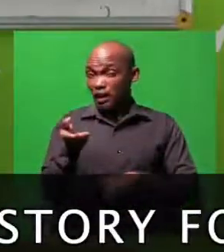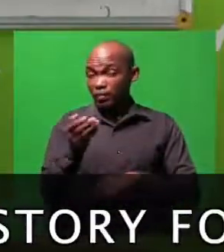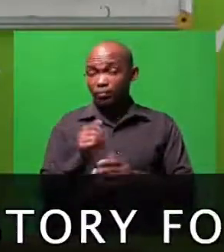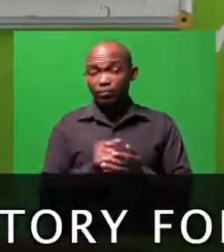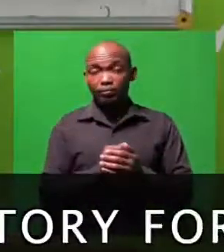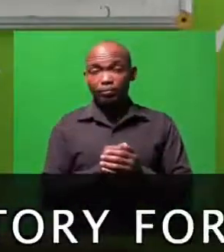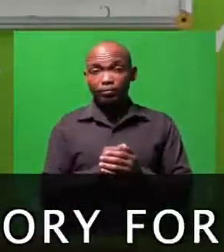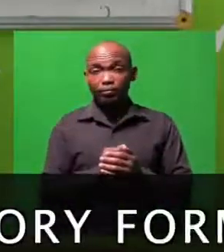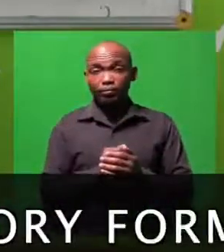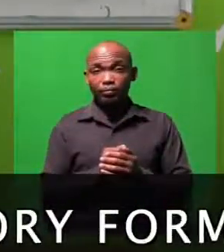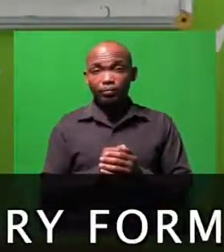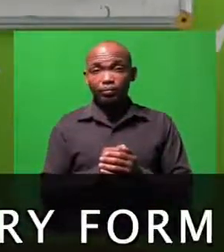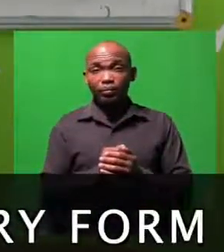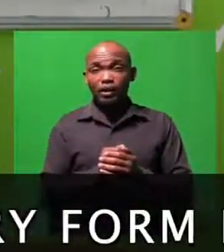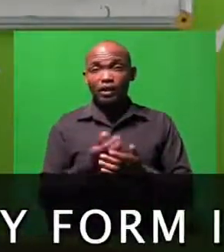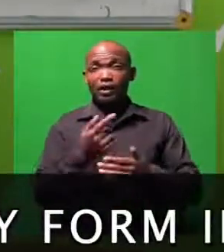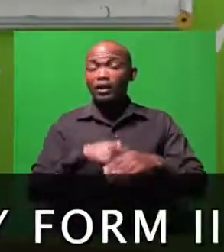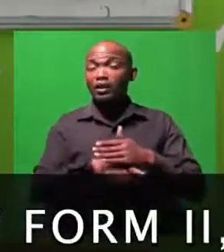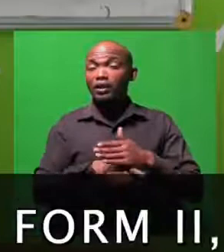During this time,